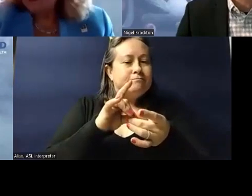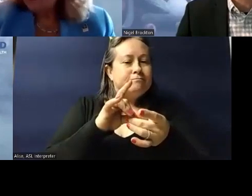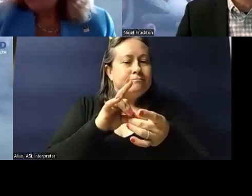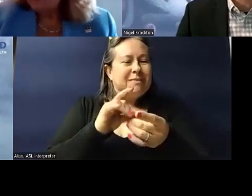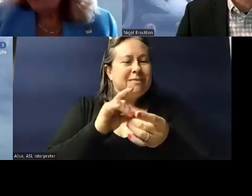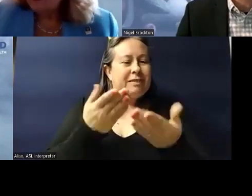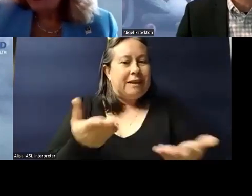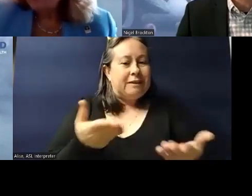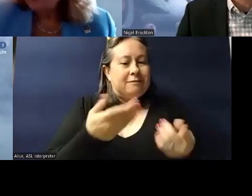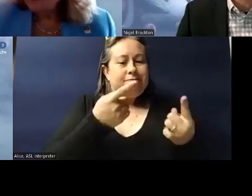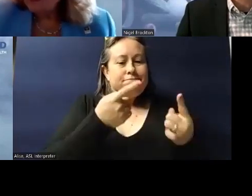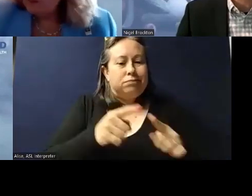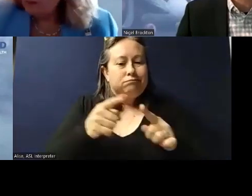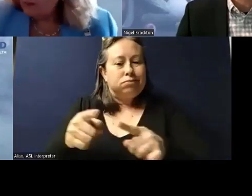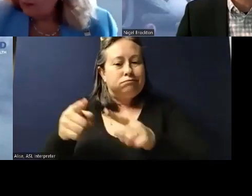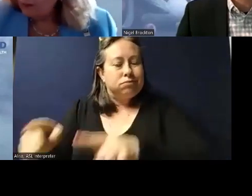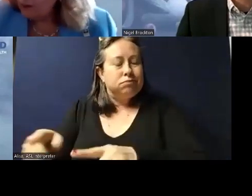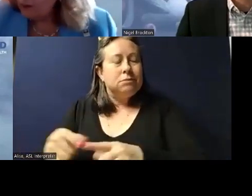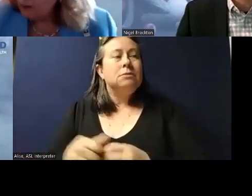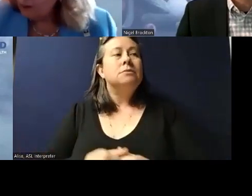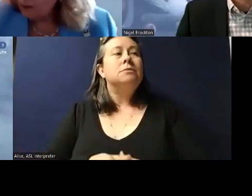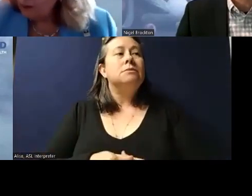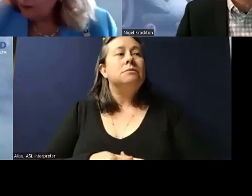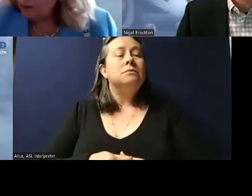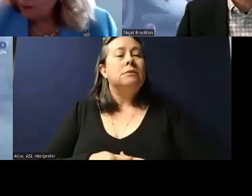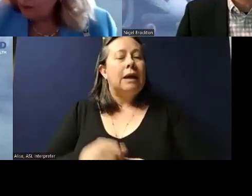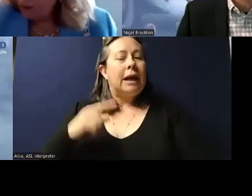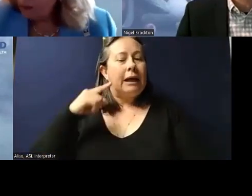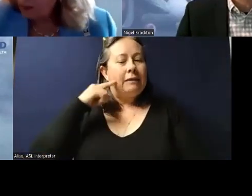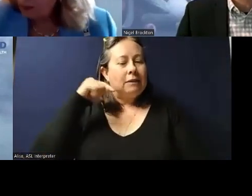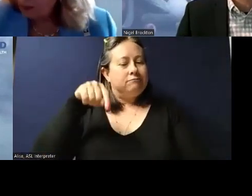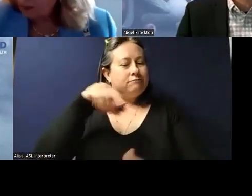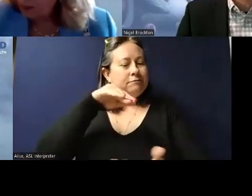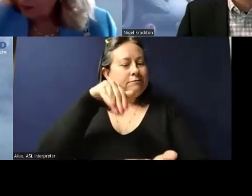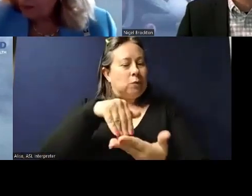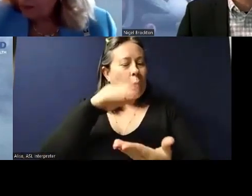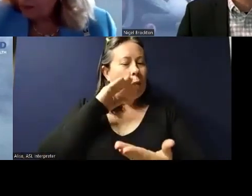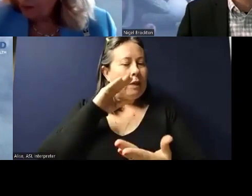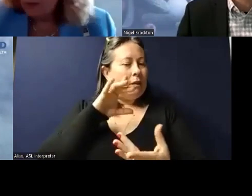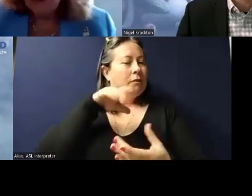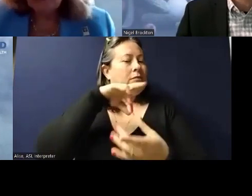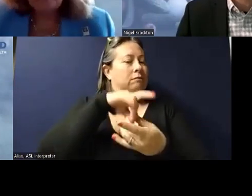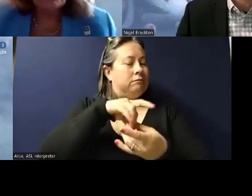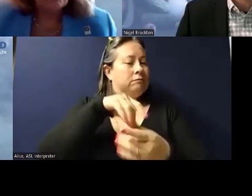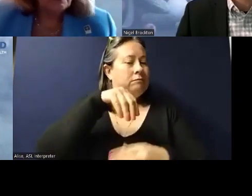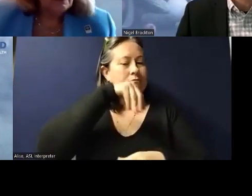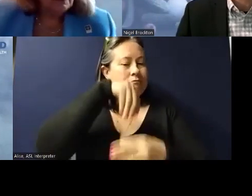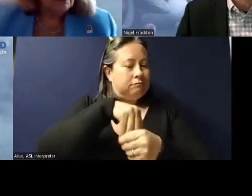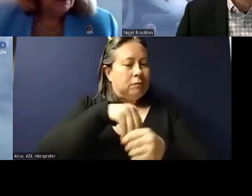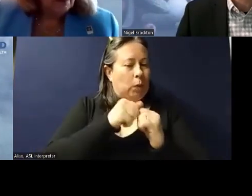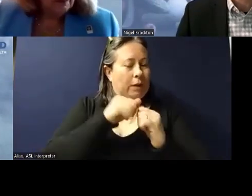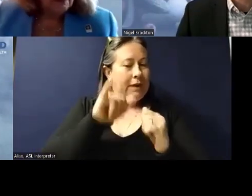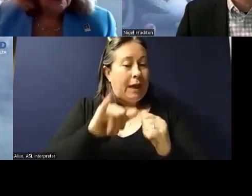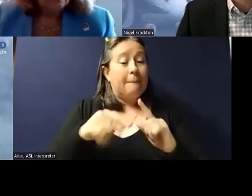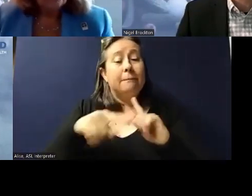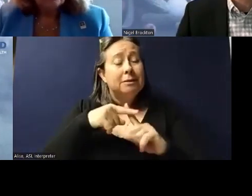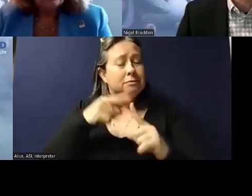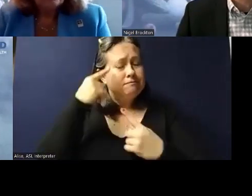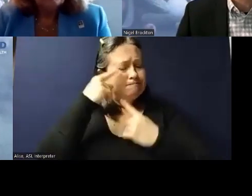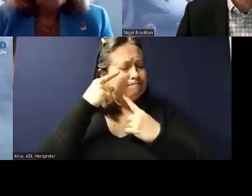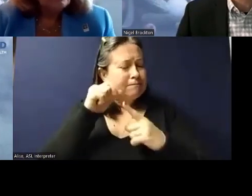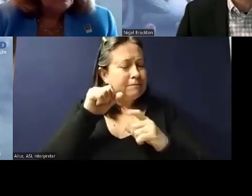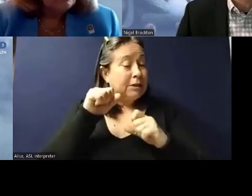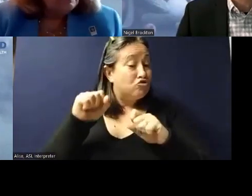happening. And so I think that SEND is going to play a huge role in that. And then thinking about strategies like, you know, do